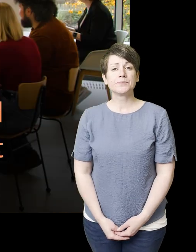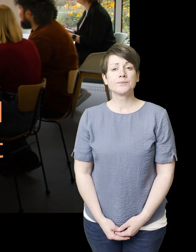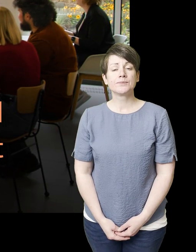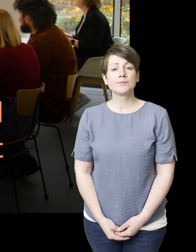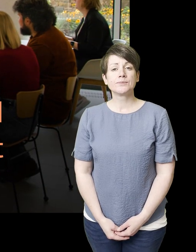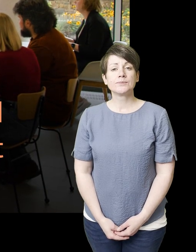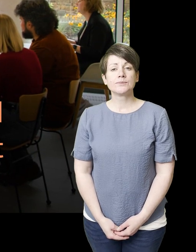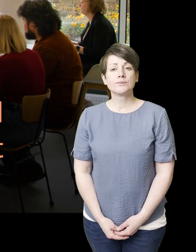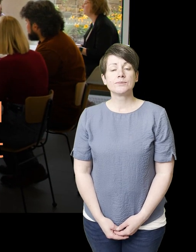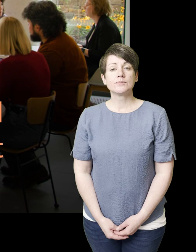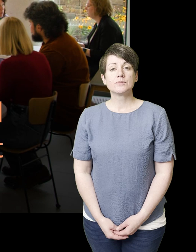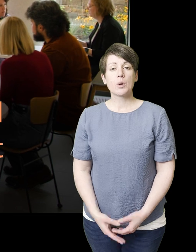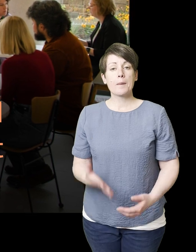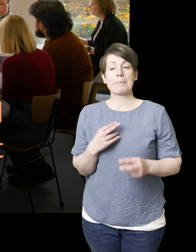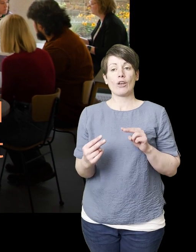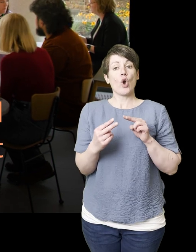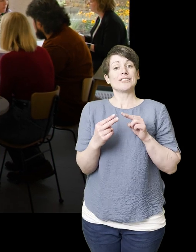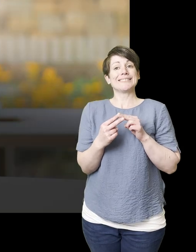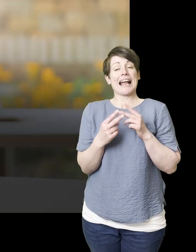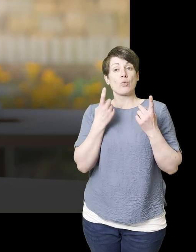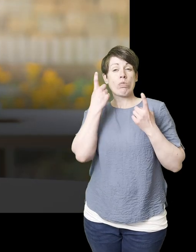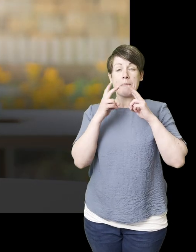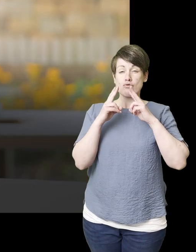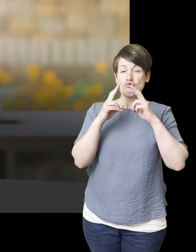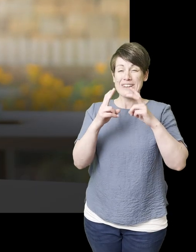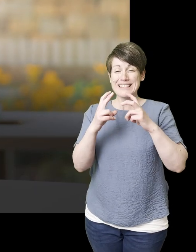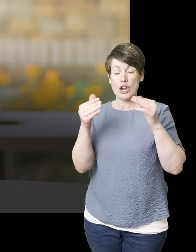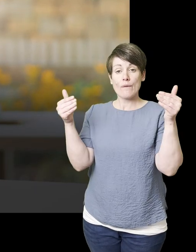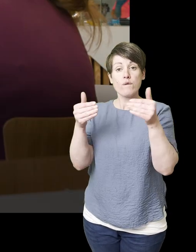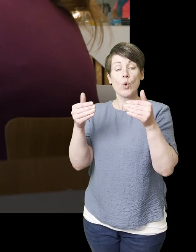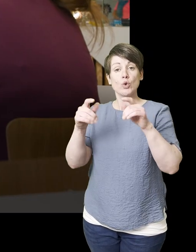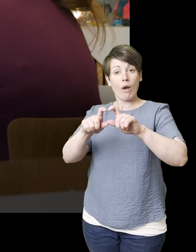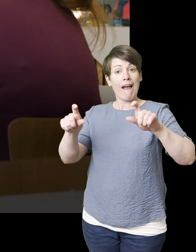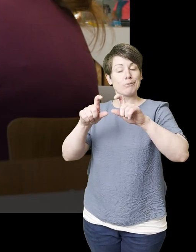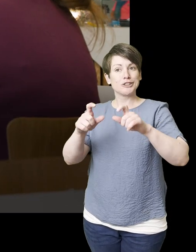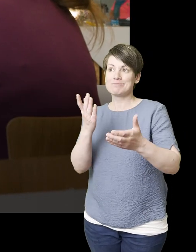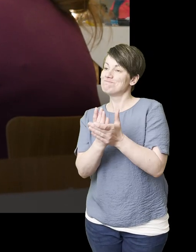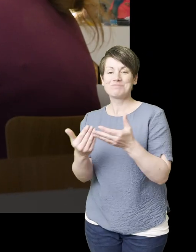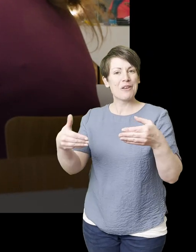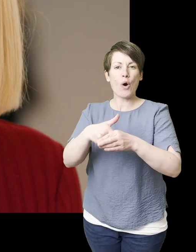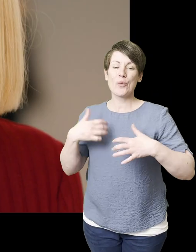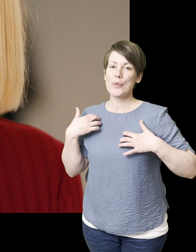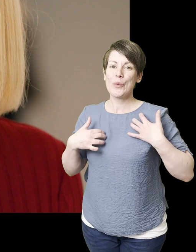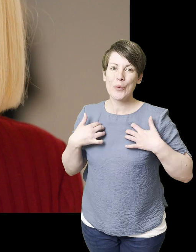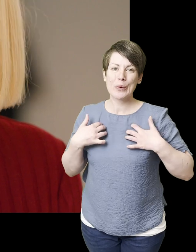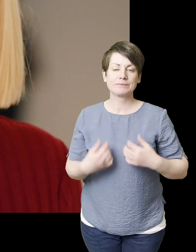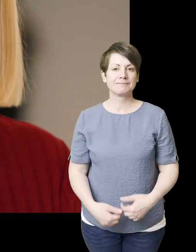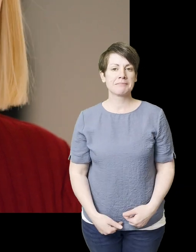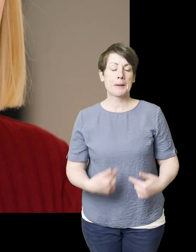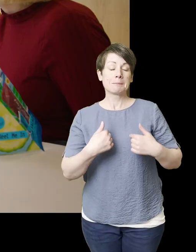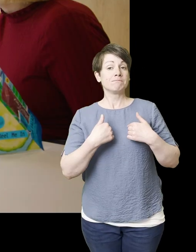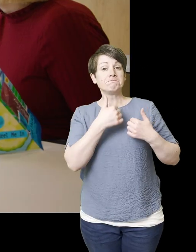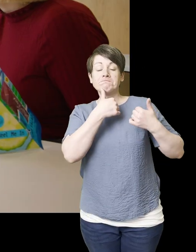experience. When we were approached with an idea for a research project that could address these issues, we jumped at the opportunity. I've always been